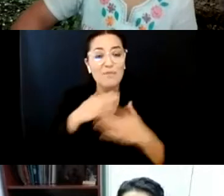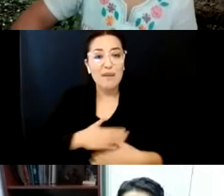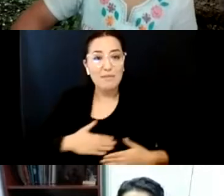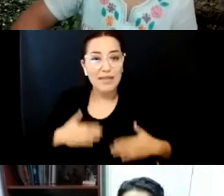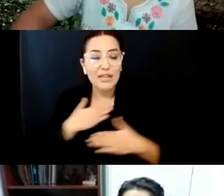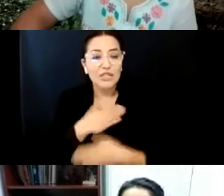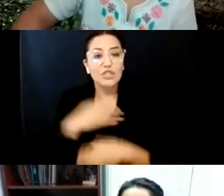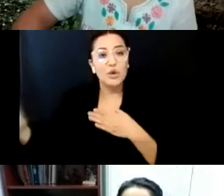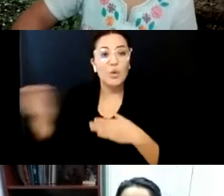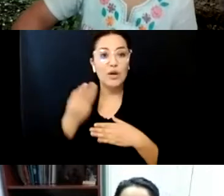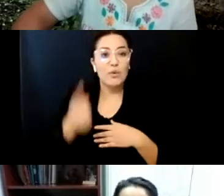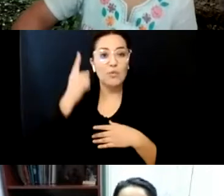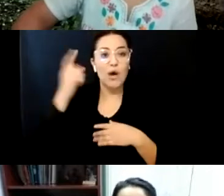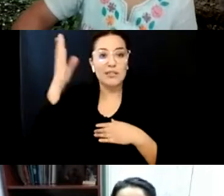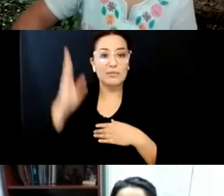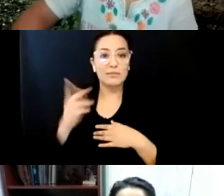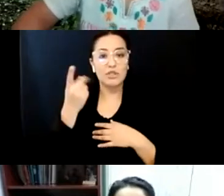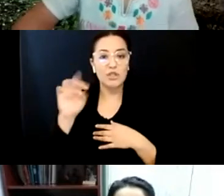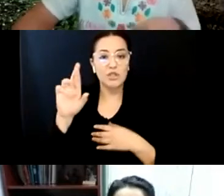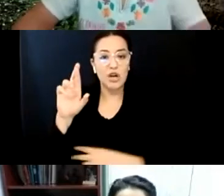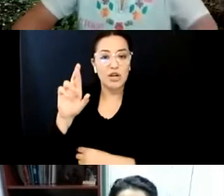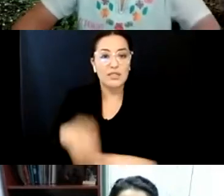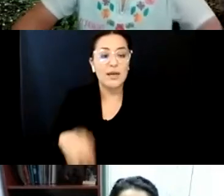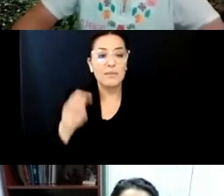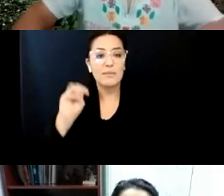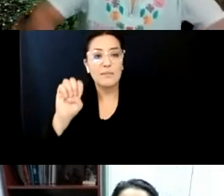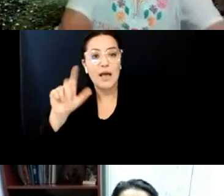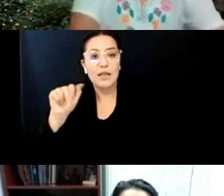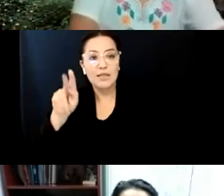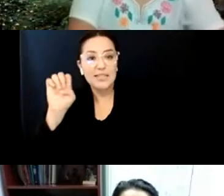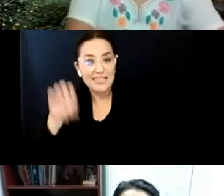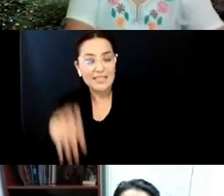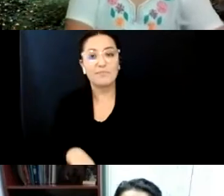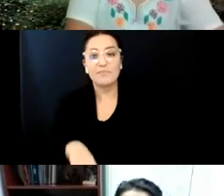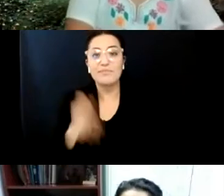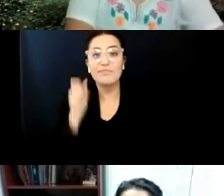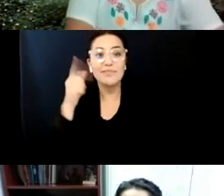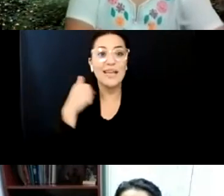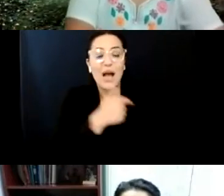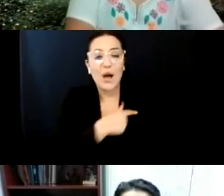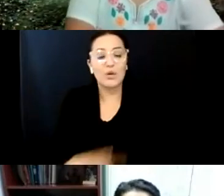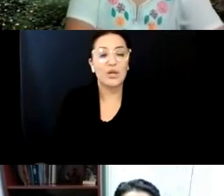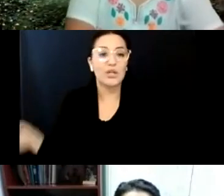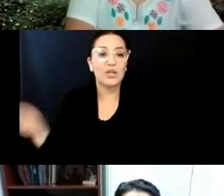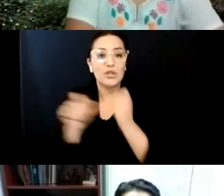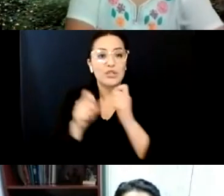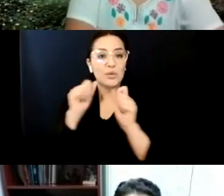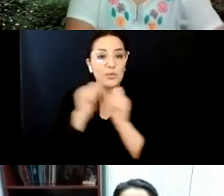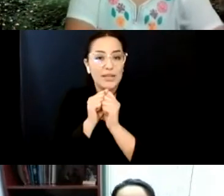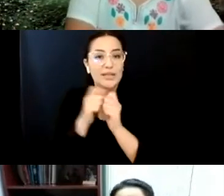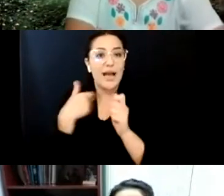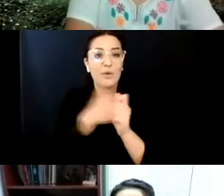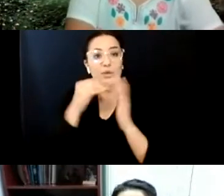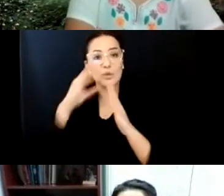of our speakers for this afternoon, Dr. Melanie Bocanegra, our Associate Vice President for Student